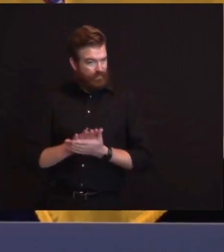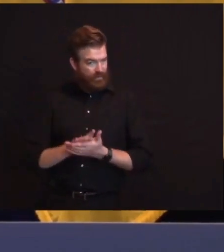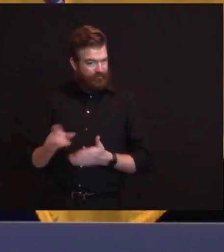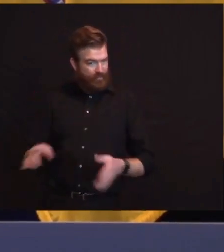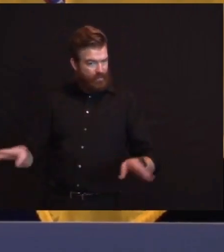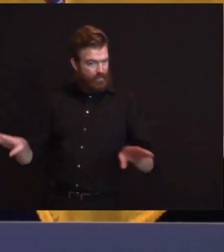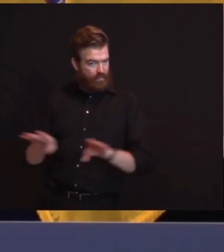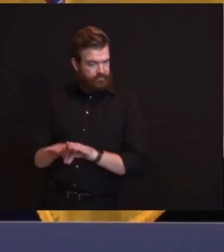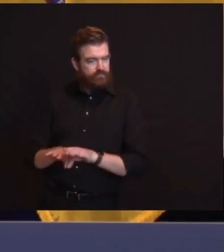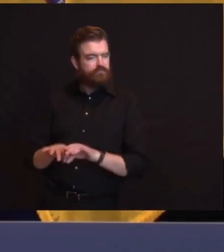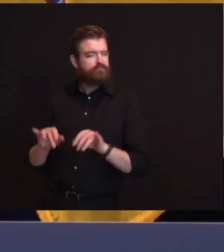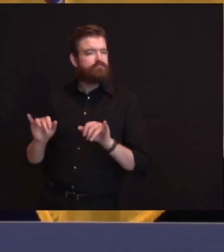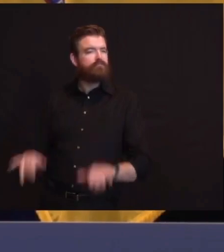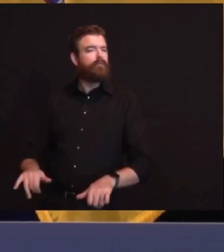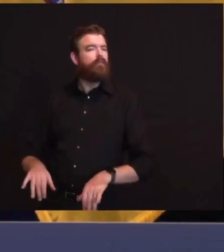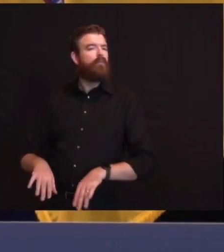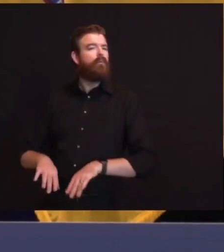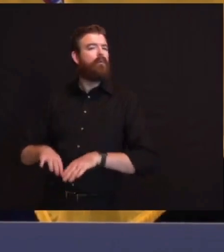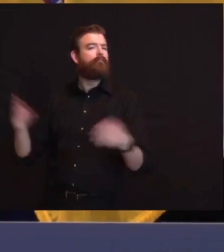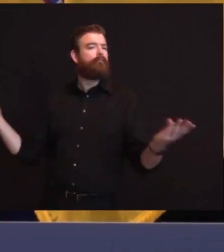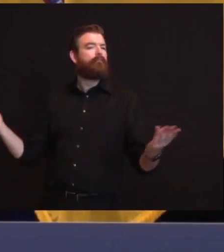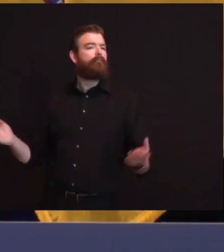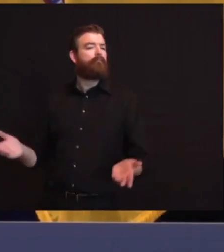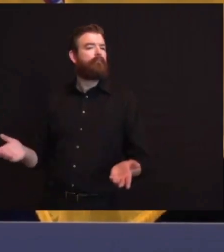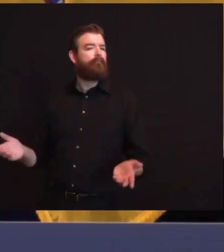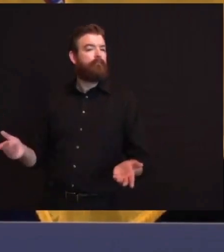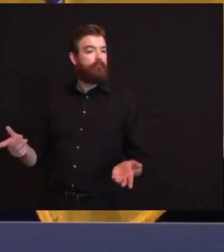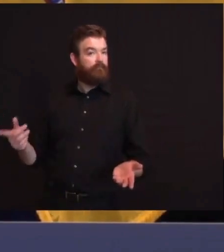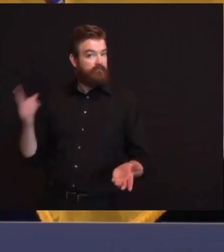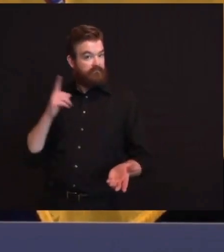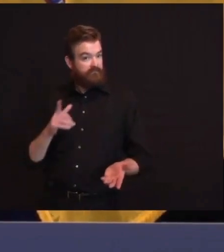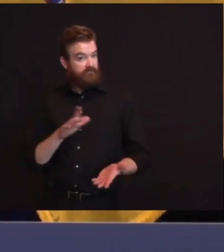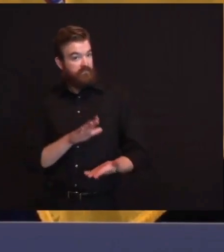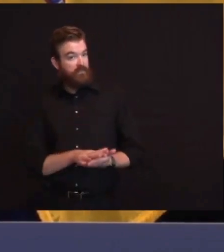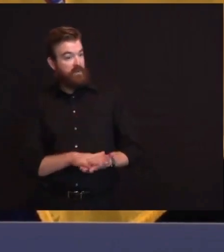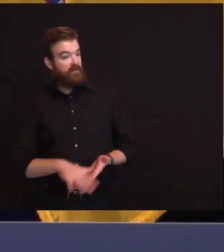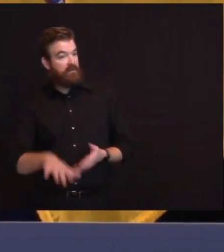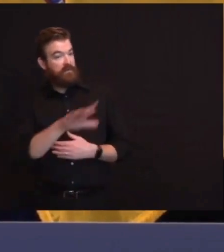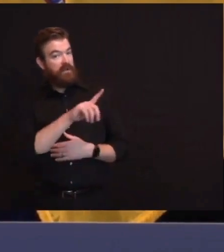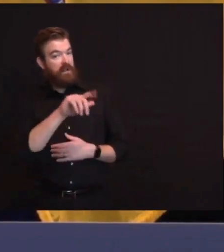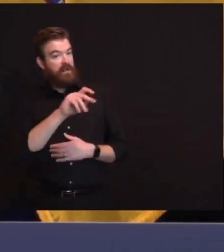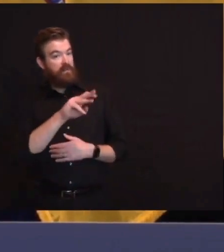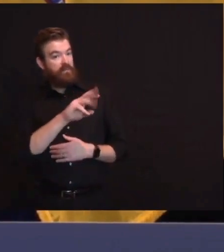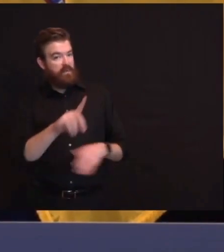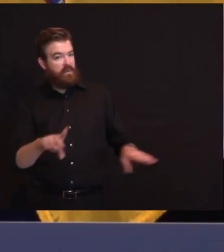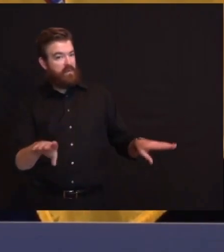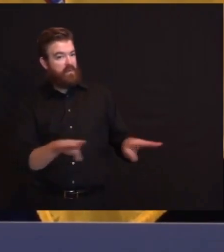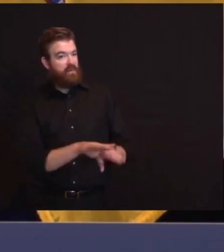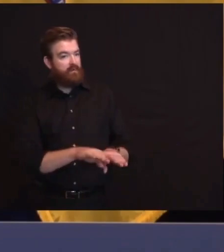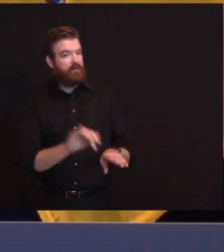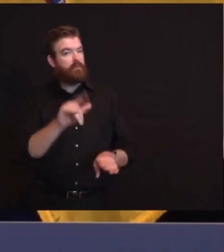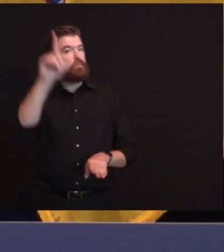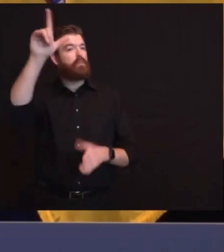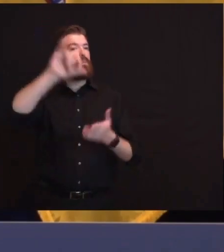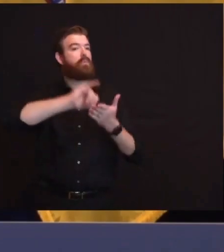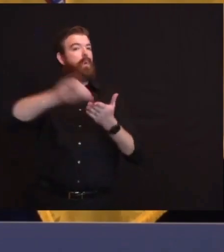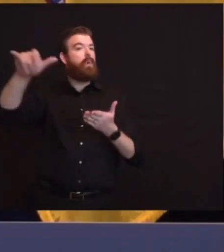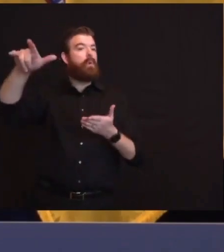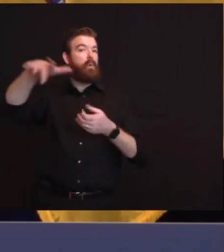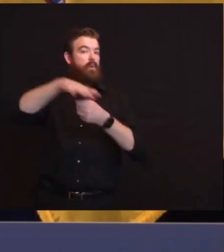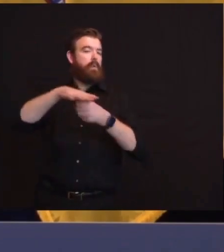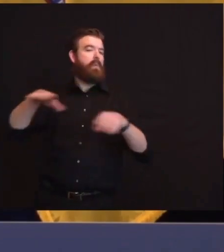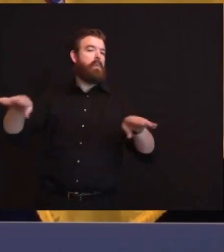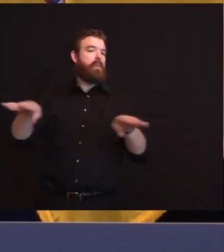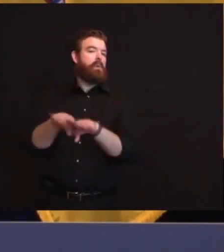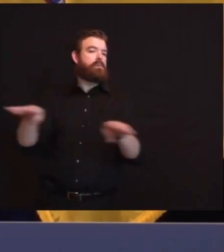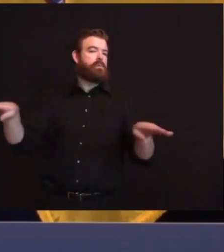open. Is there any chance you would consider closing schools in this region like they did in New York? Thank you. I mean, I'm taking